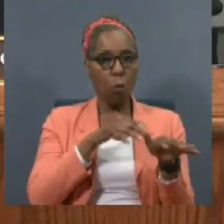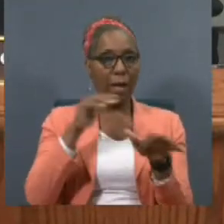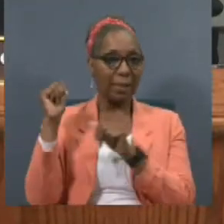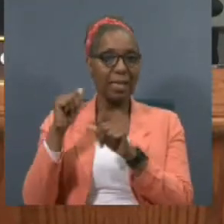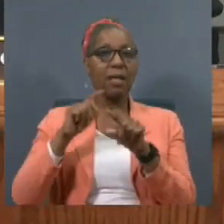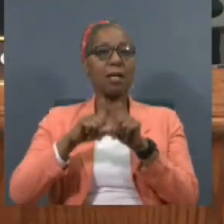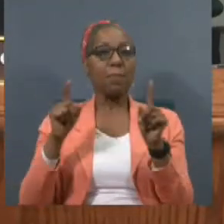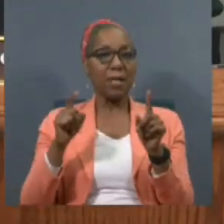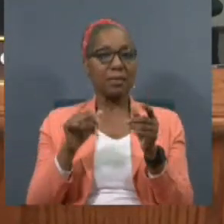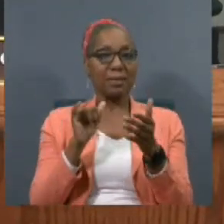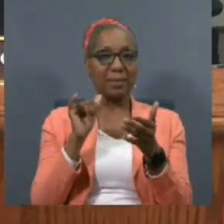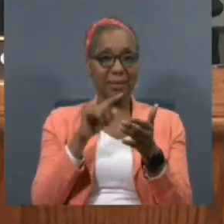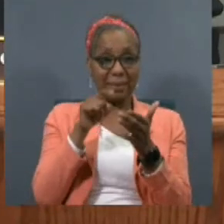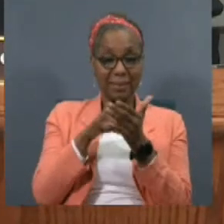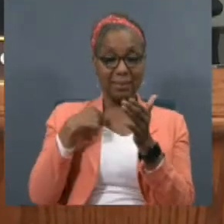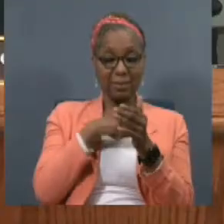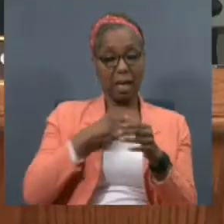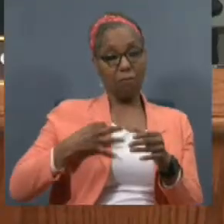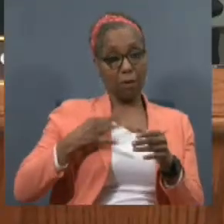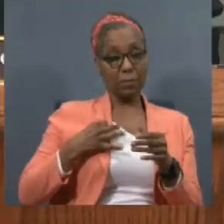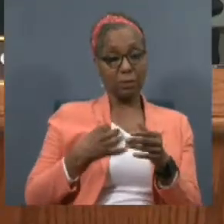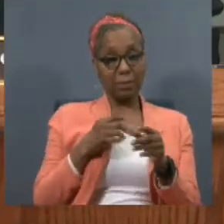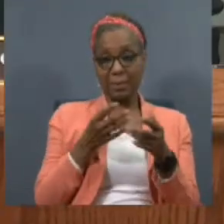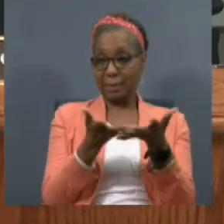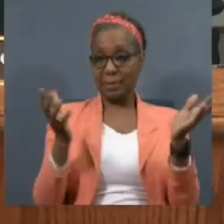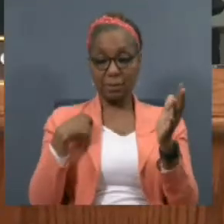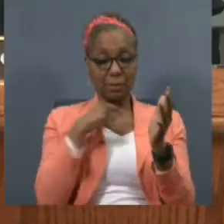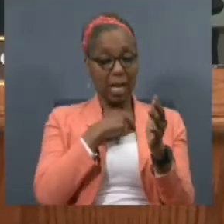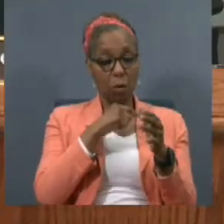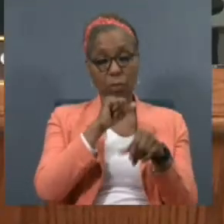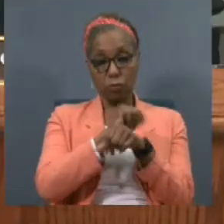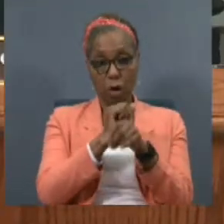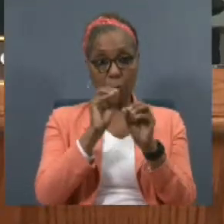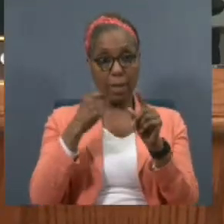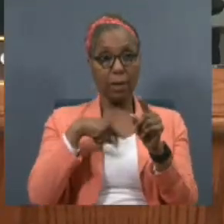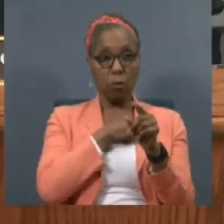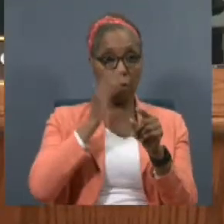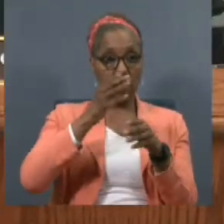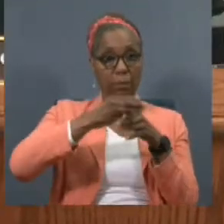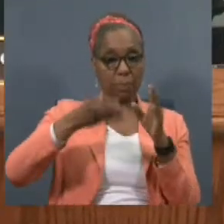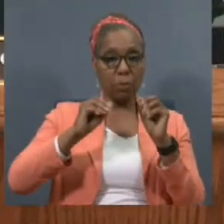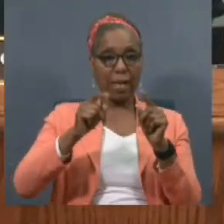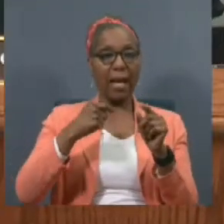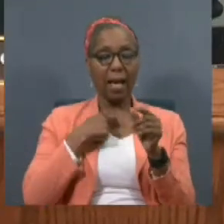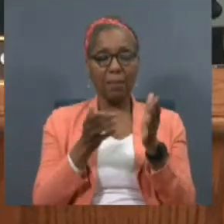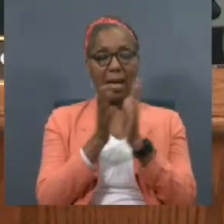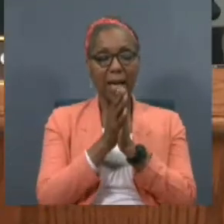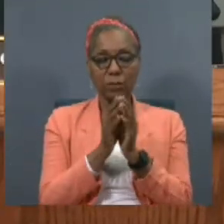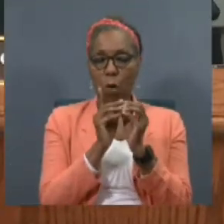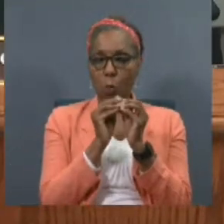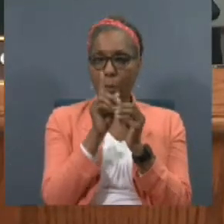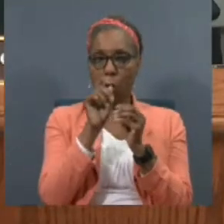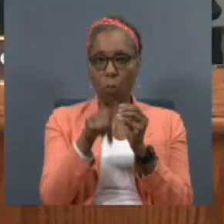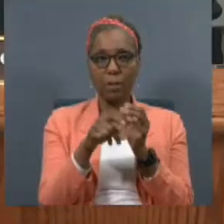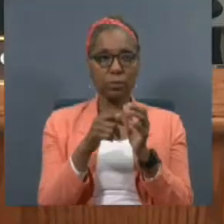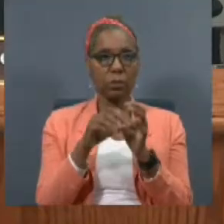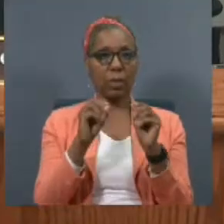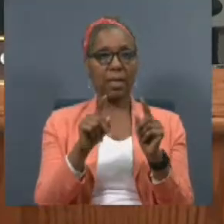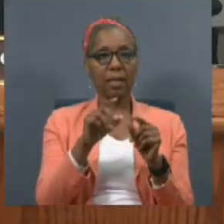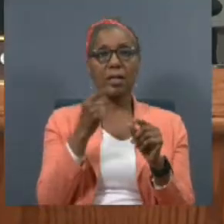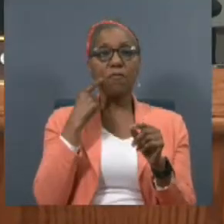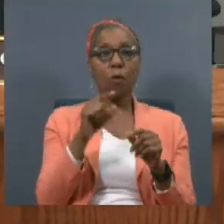but this is our volunteer, this is our job. Yeah. And we are wrapping up, I think, on this, but I'm gonna ask one more question, and this one will be of Mr.